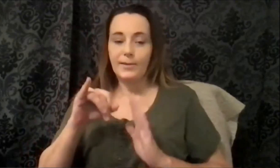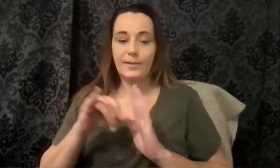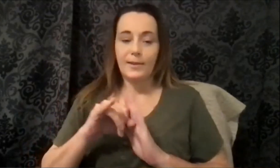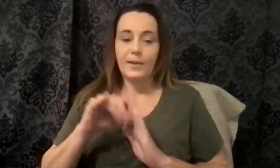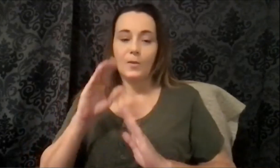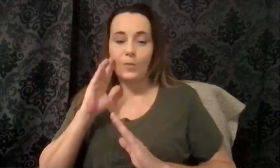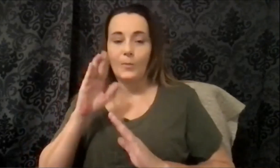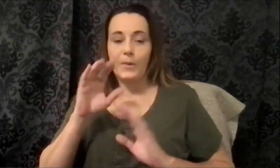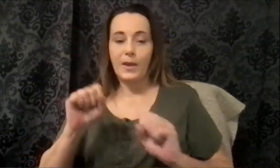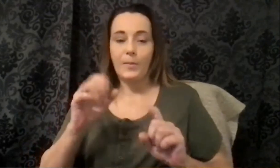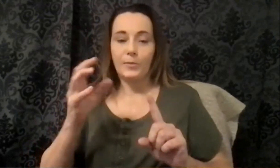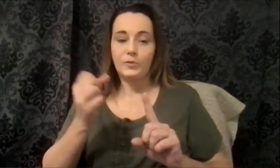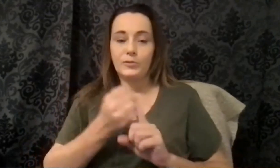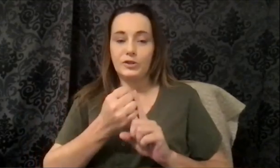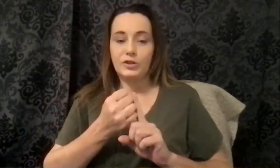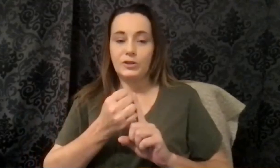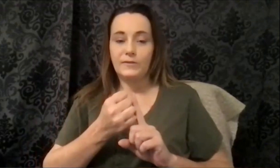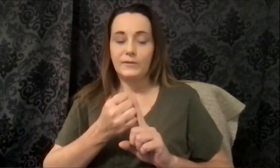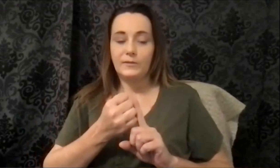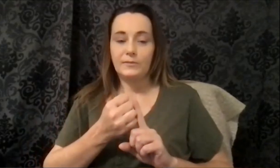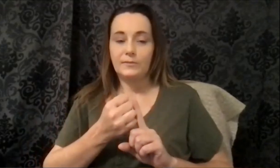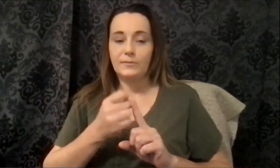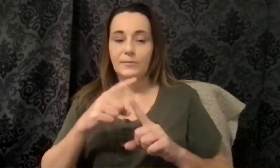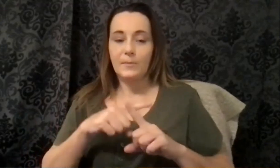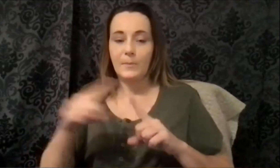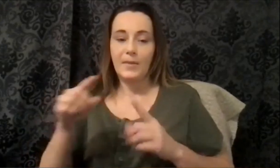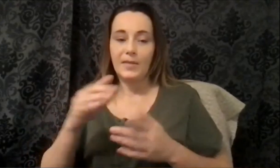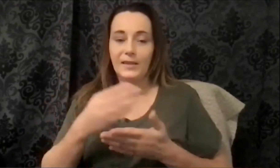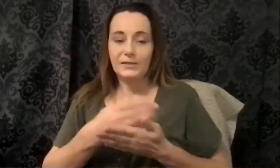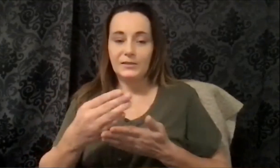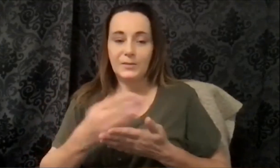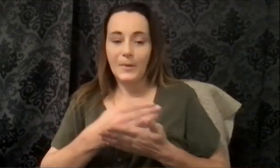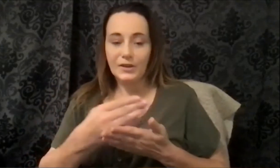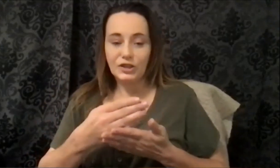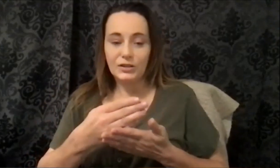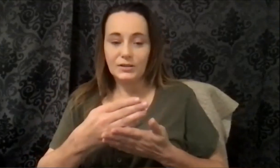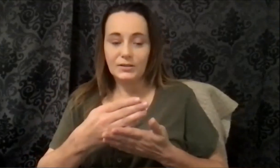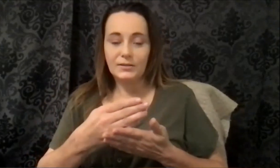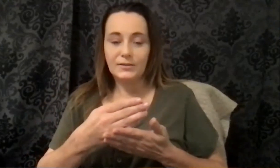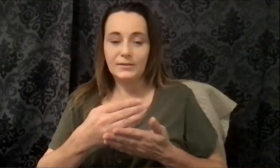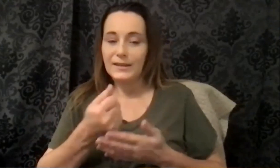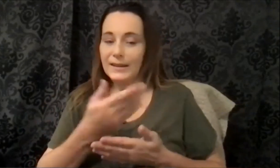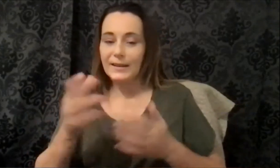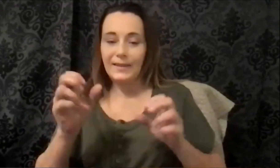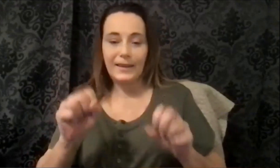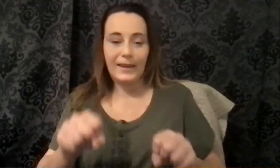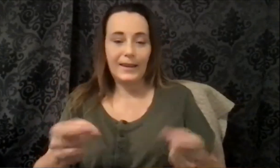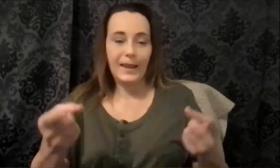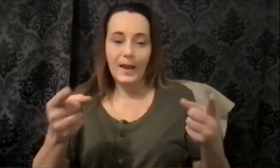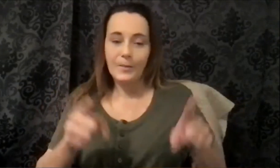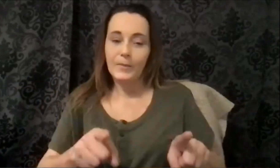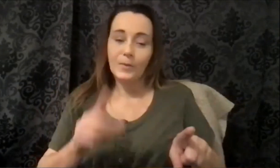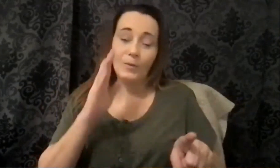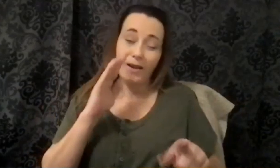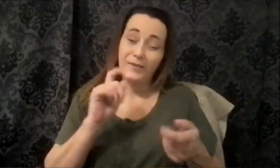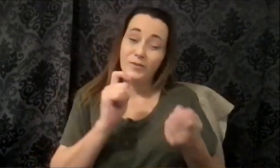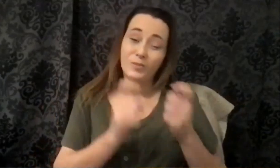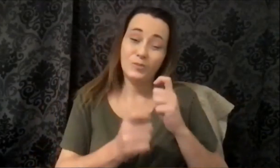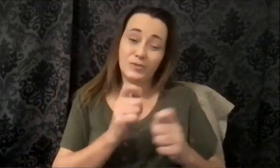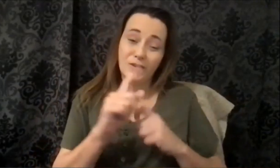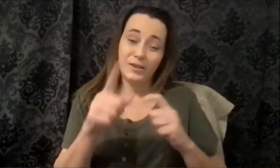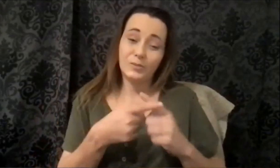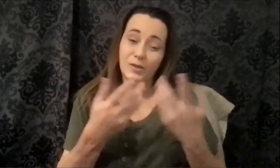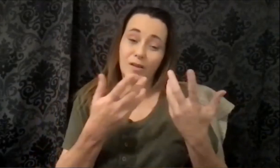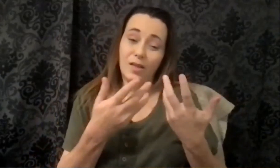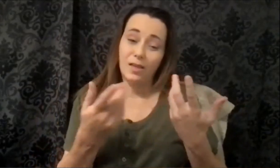able to achieve those targets. But obviously it's a budget. So, you know, you're right, you know, anything could happen. We'll just have to adjust as we go along,